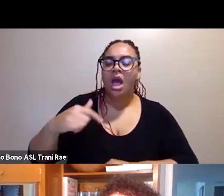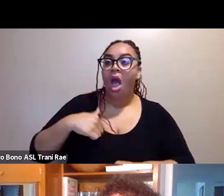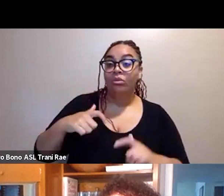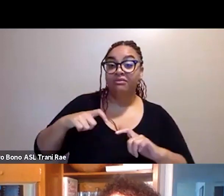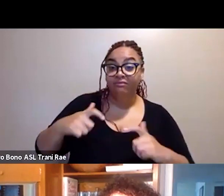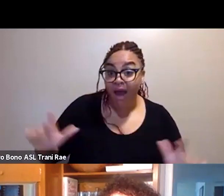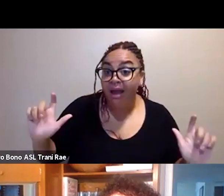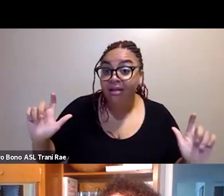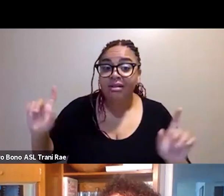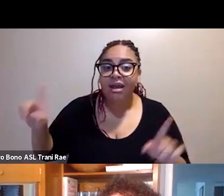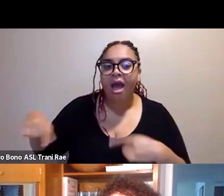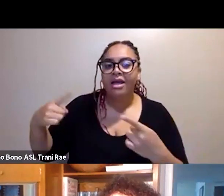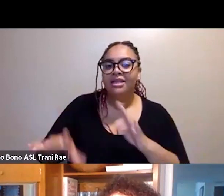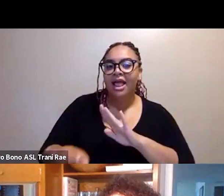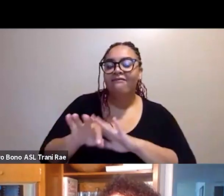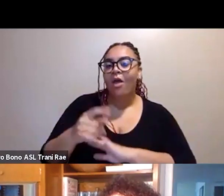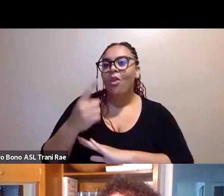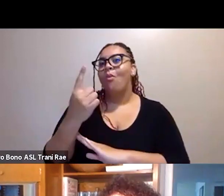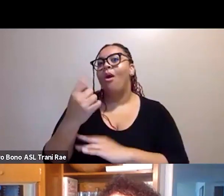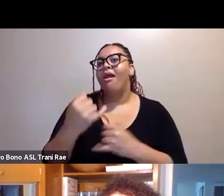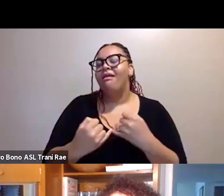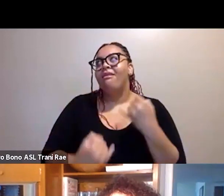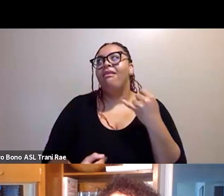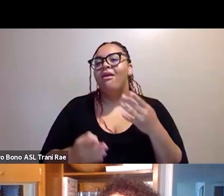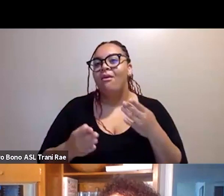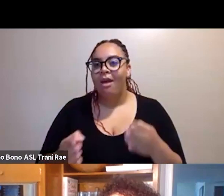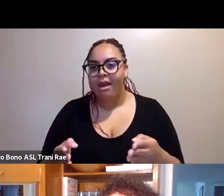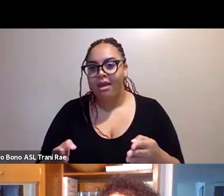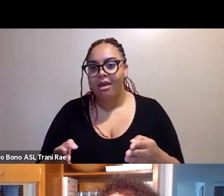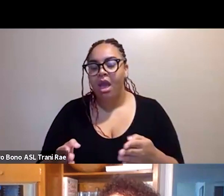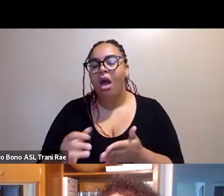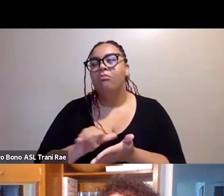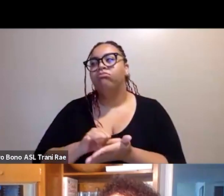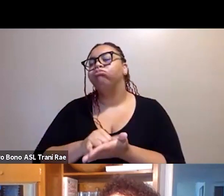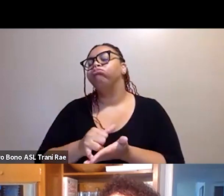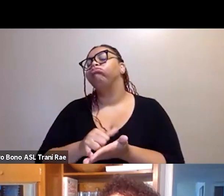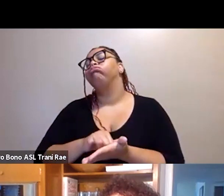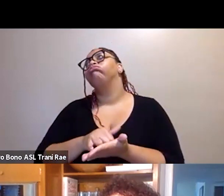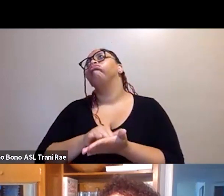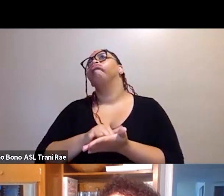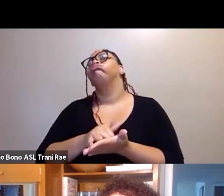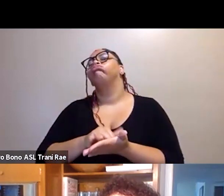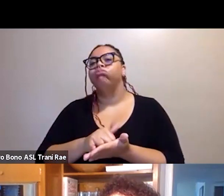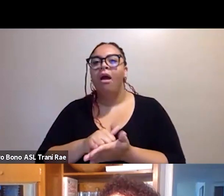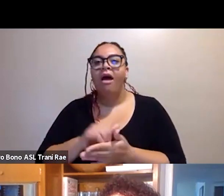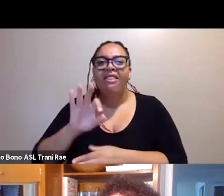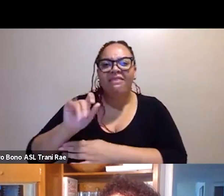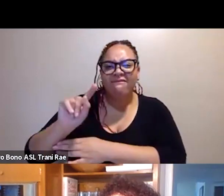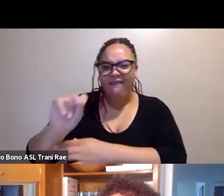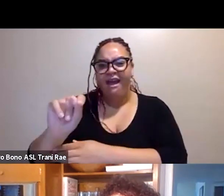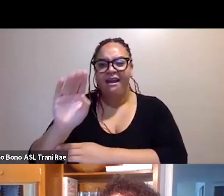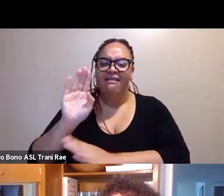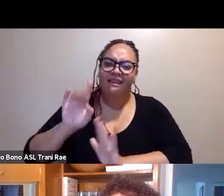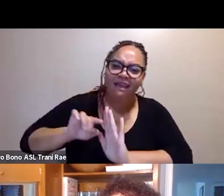until I found the one thin way. Morbid obesity, the fat that kills,